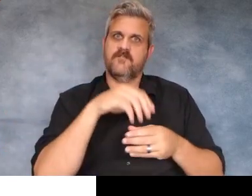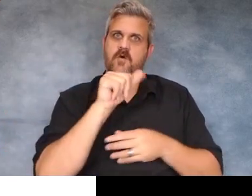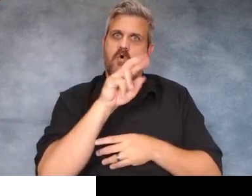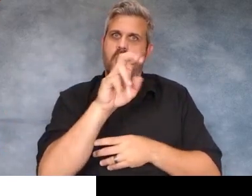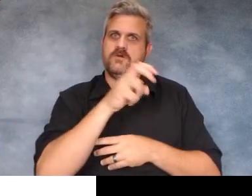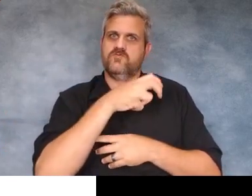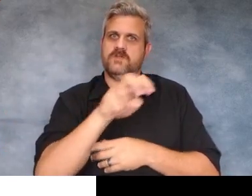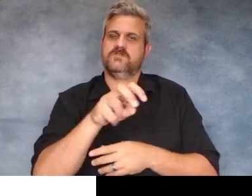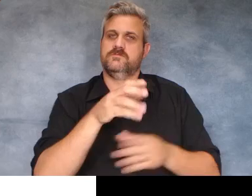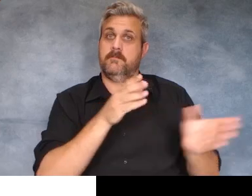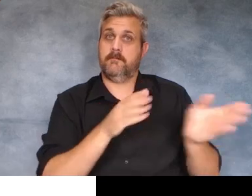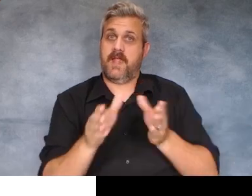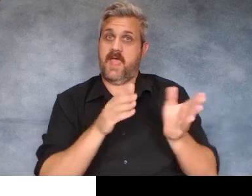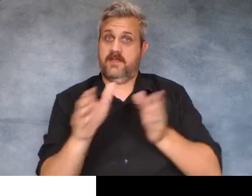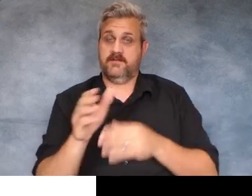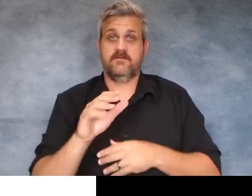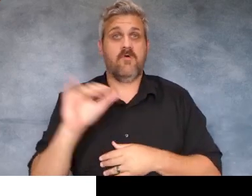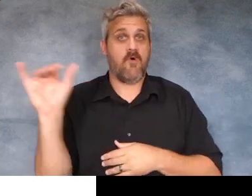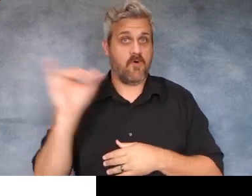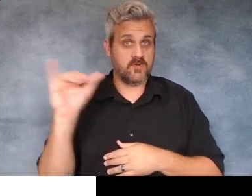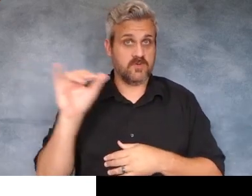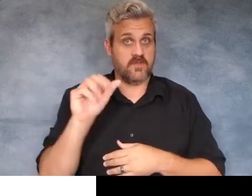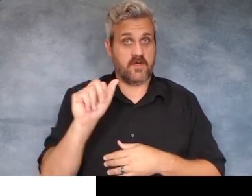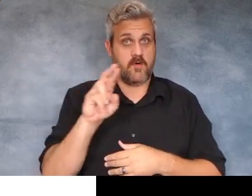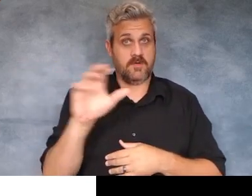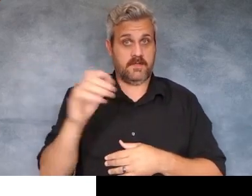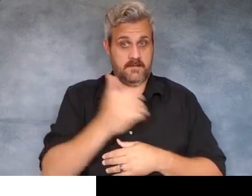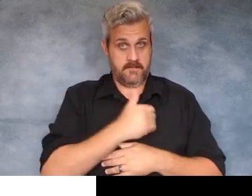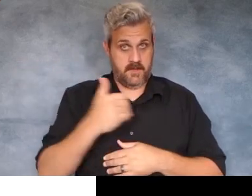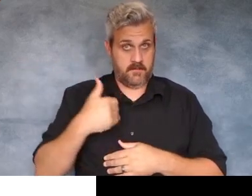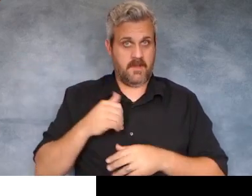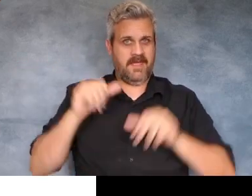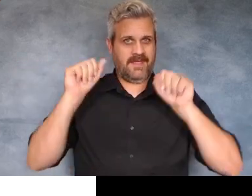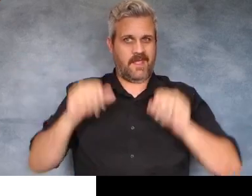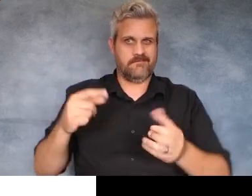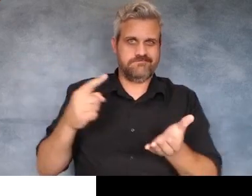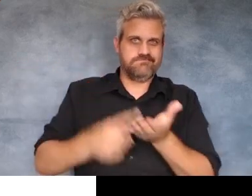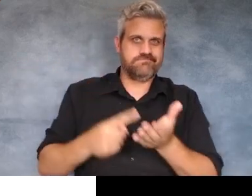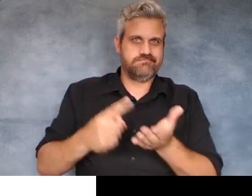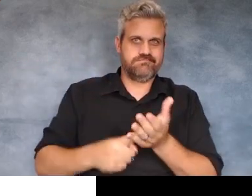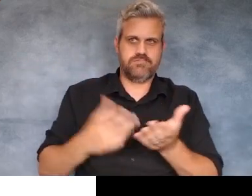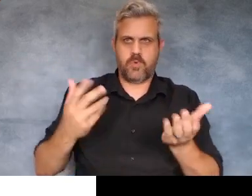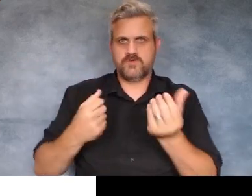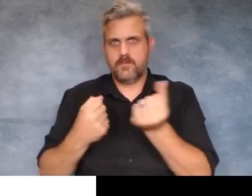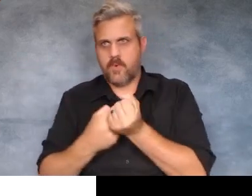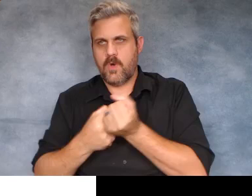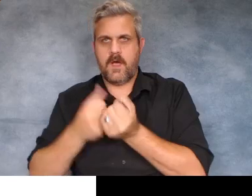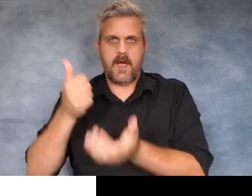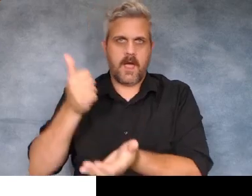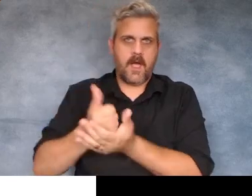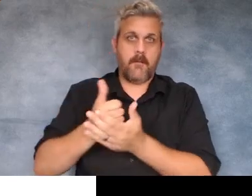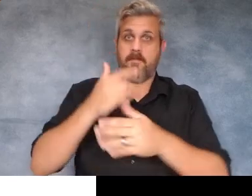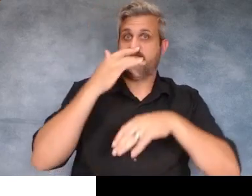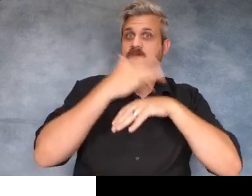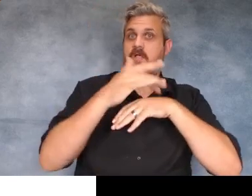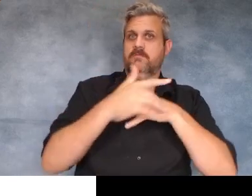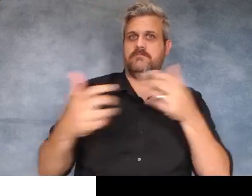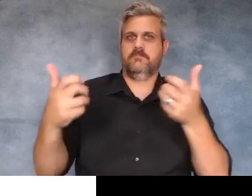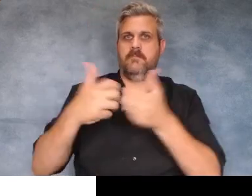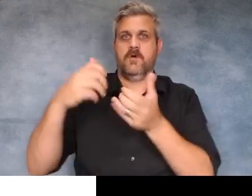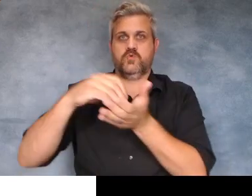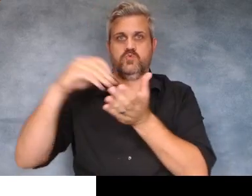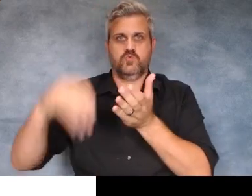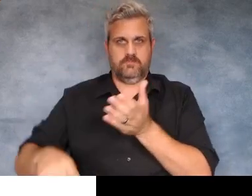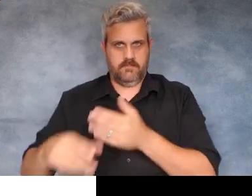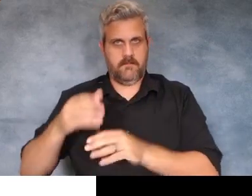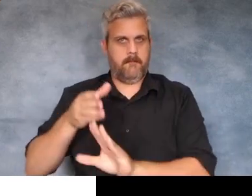transition planning. In addition, the ARC members will be able to discuss the supports and help that is available to meet those needs prior